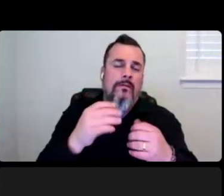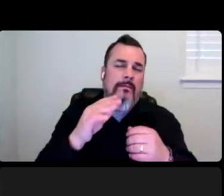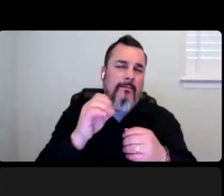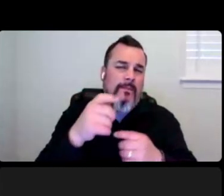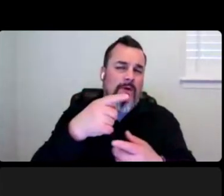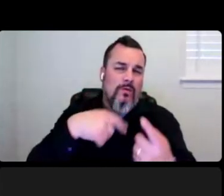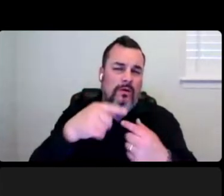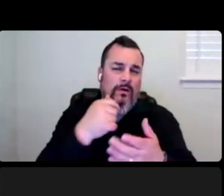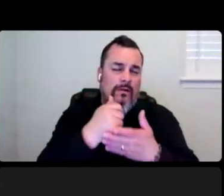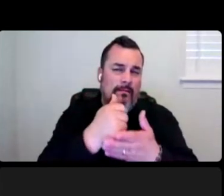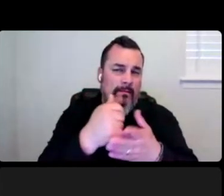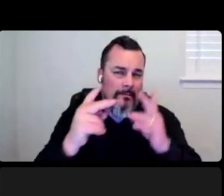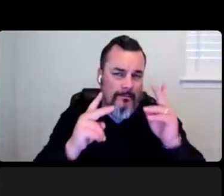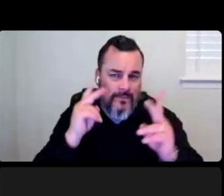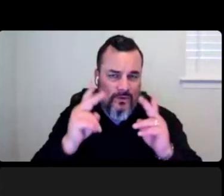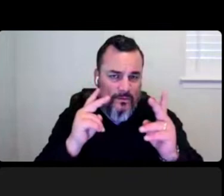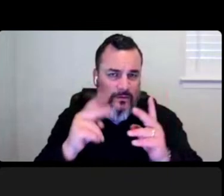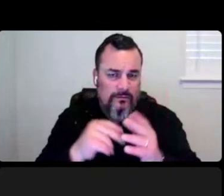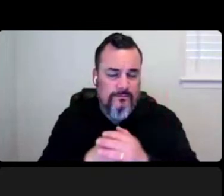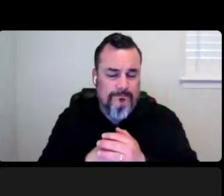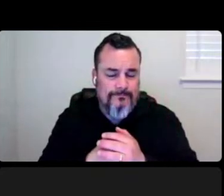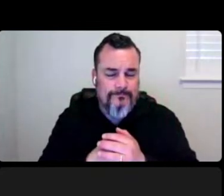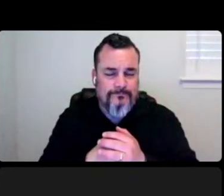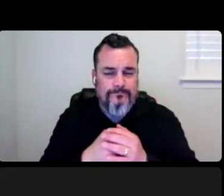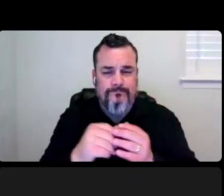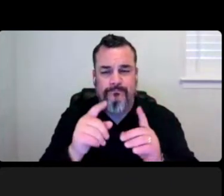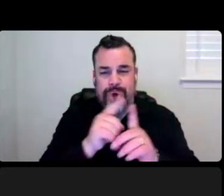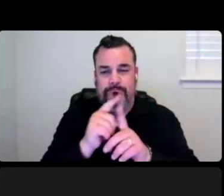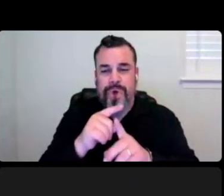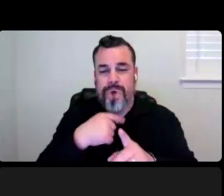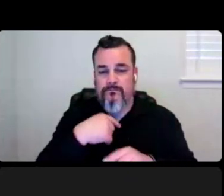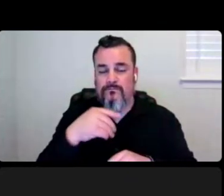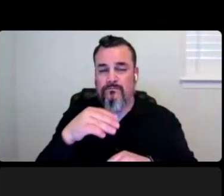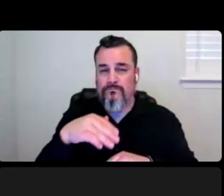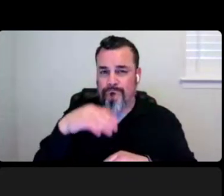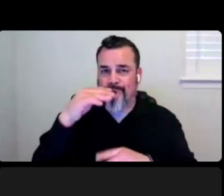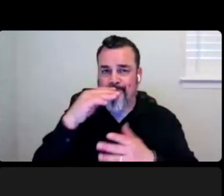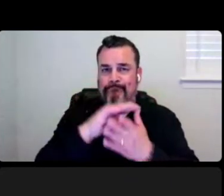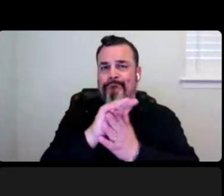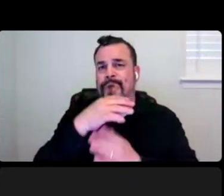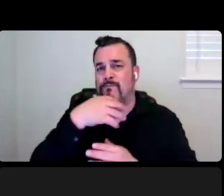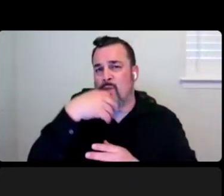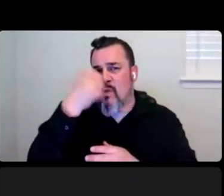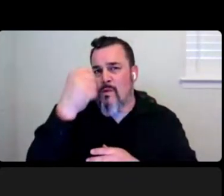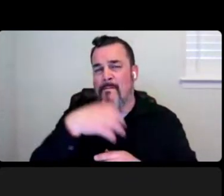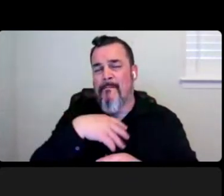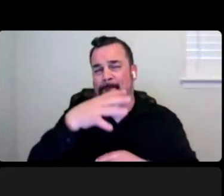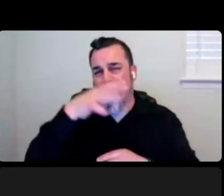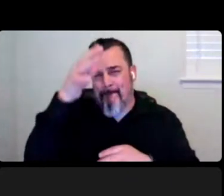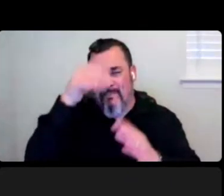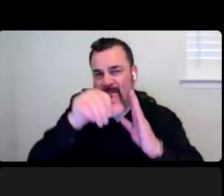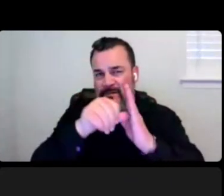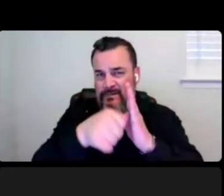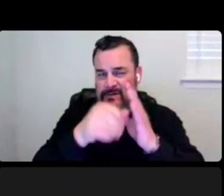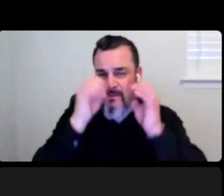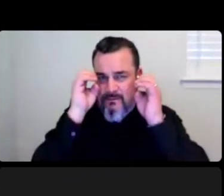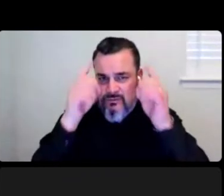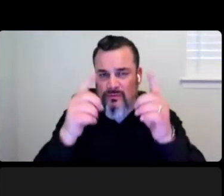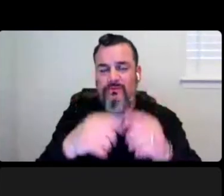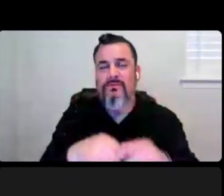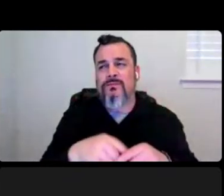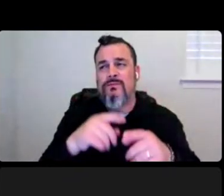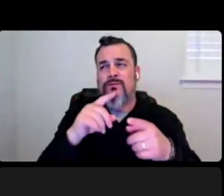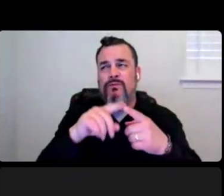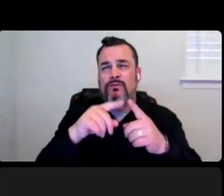around helping people. As I was growing older, my parents emphasized education to